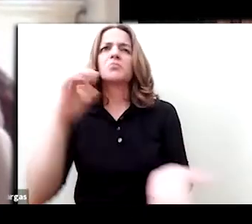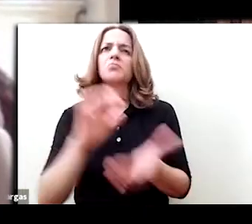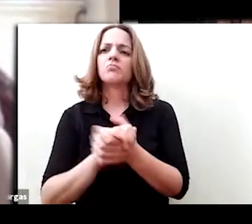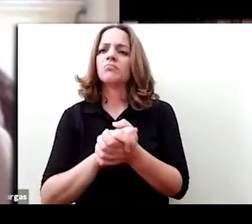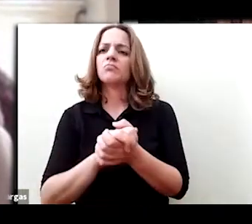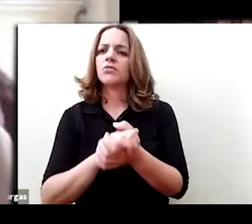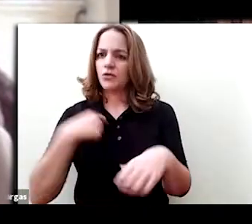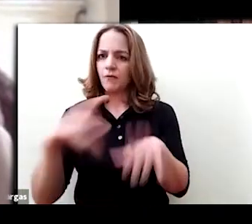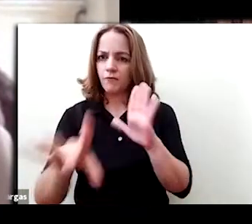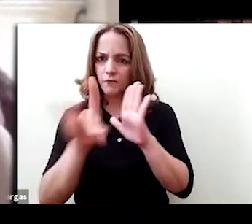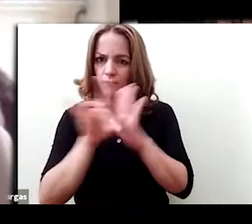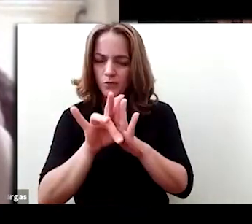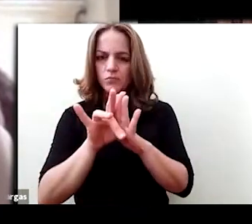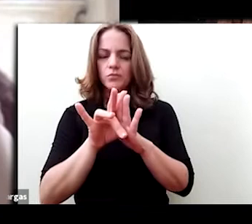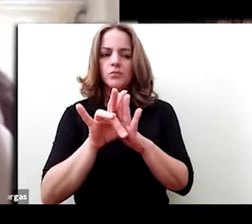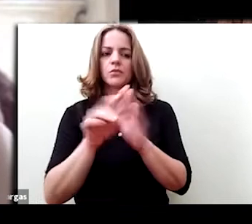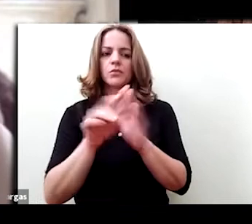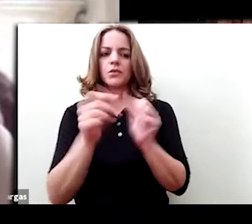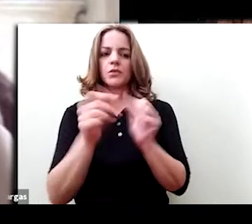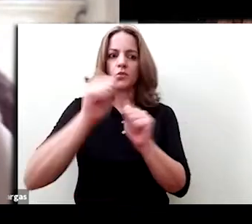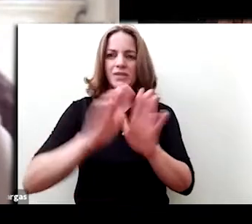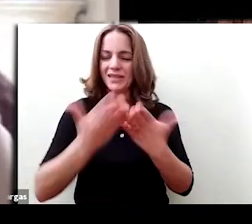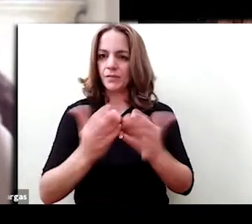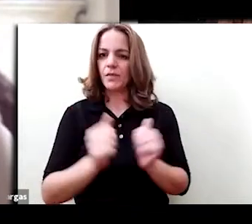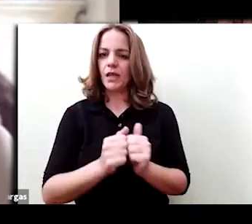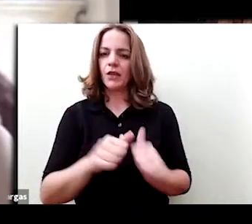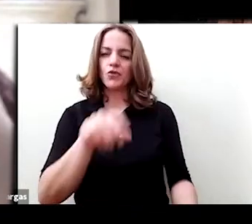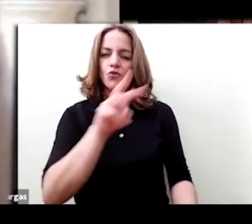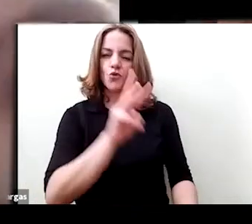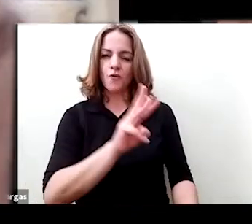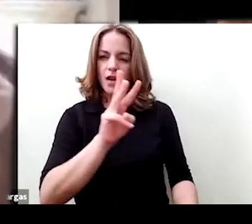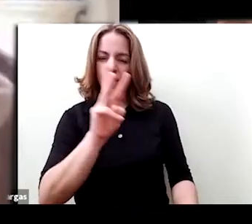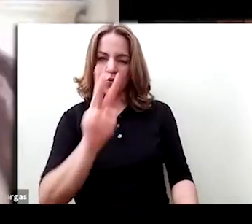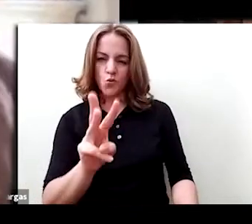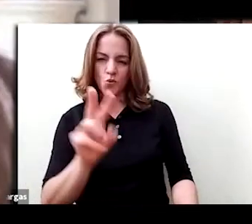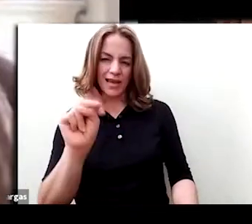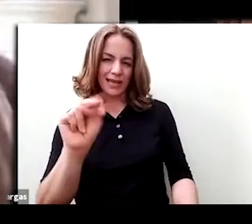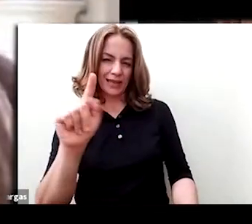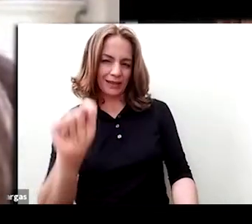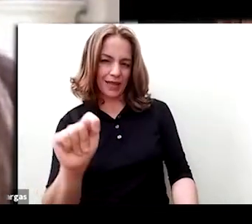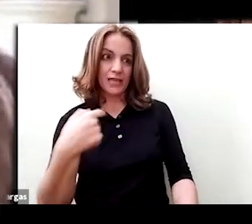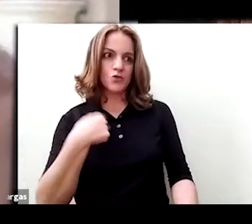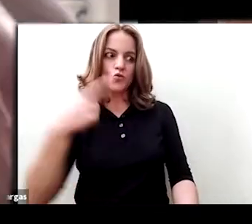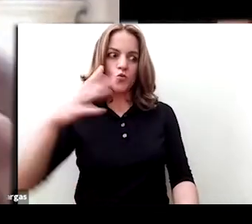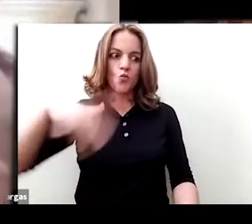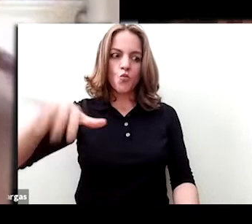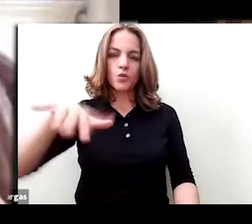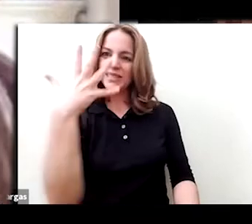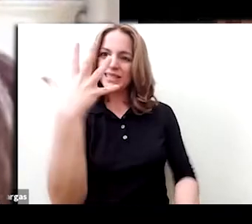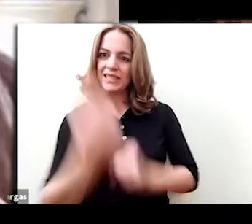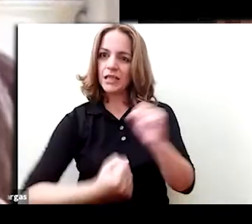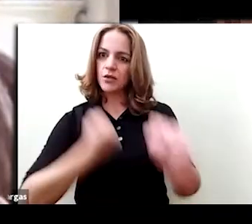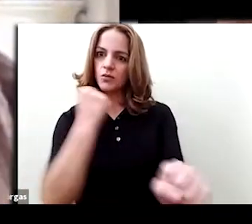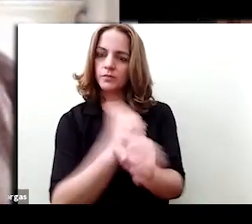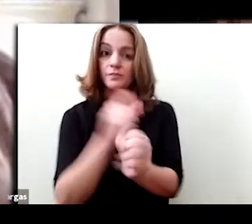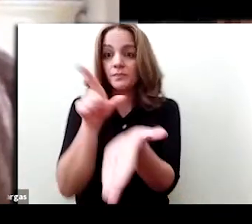I went through about 5 years of newspaper channel guides to reconstruct how